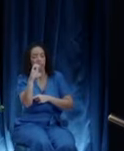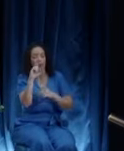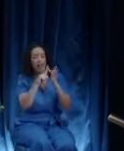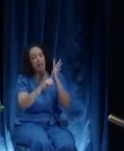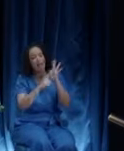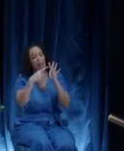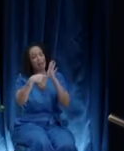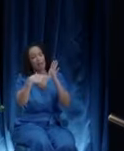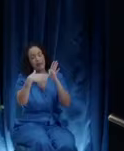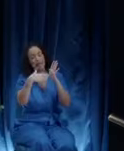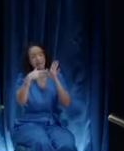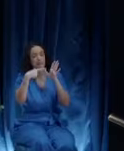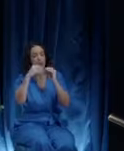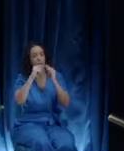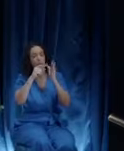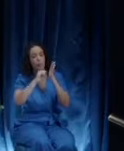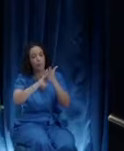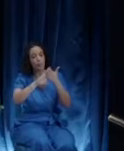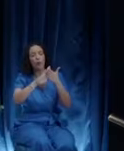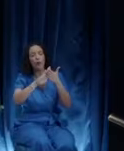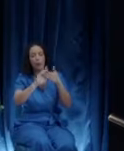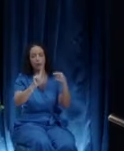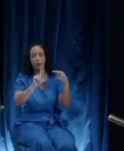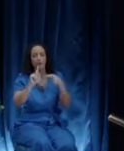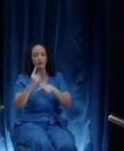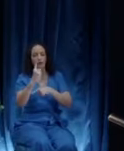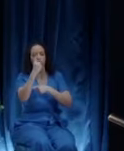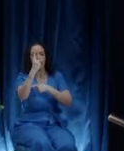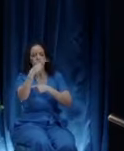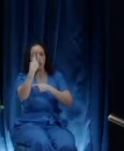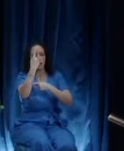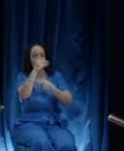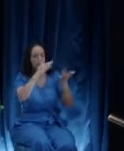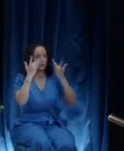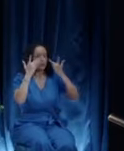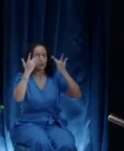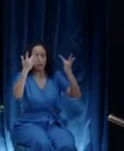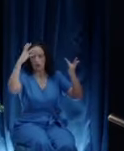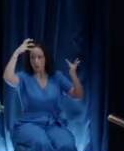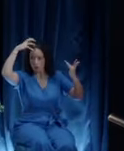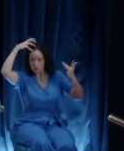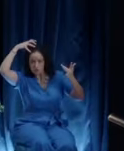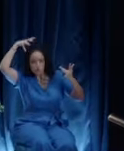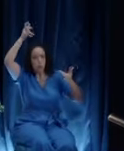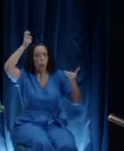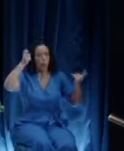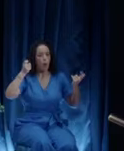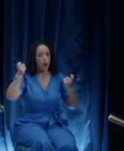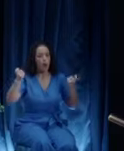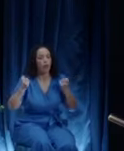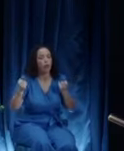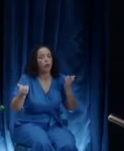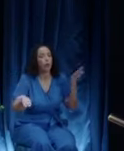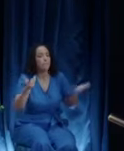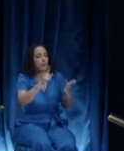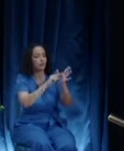and her court are much more effective at projecting a certain vision of majesty than under James and the